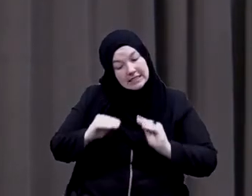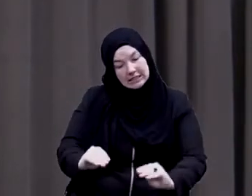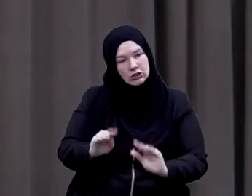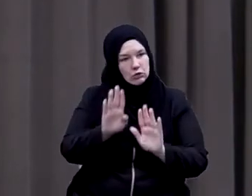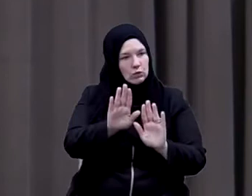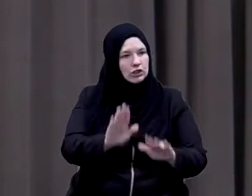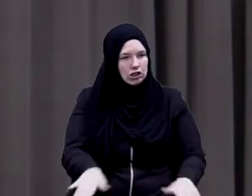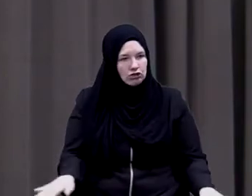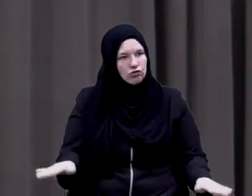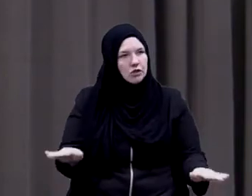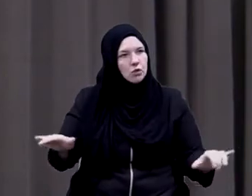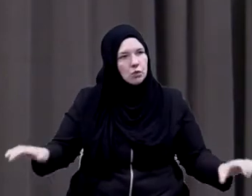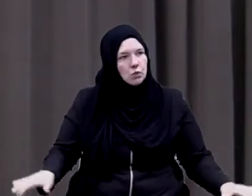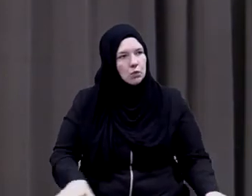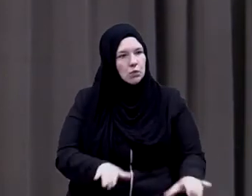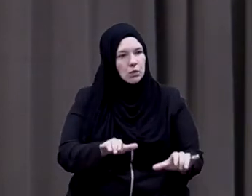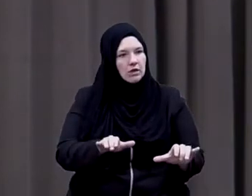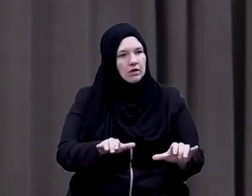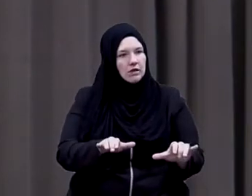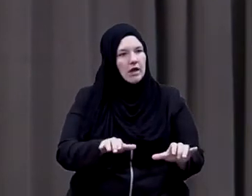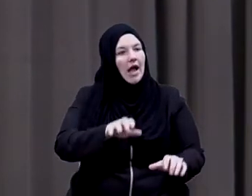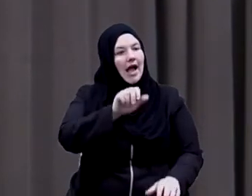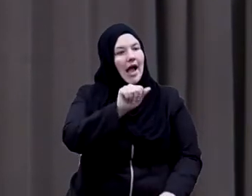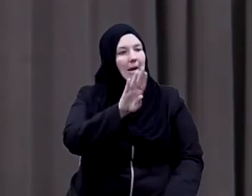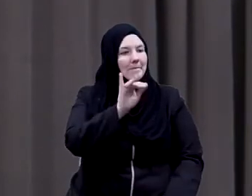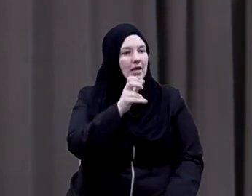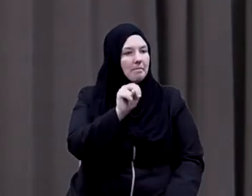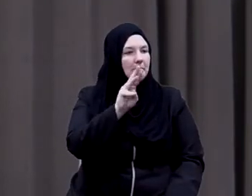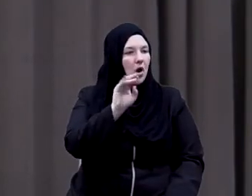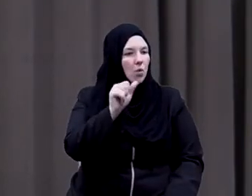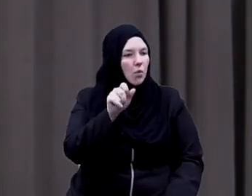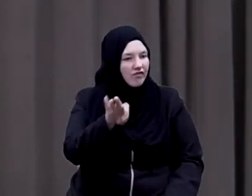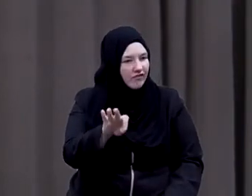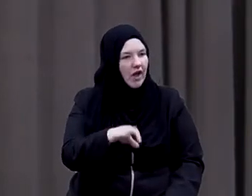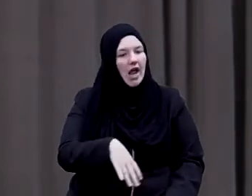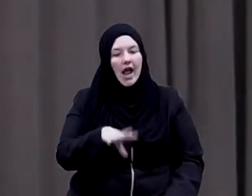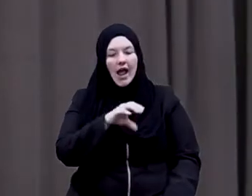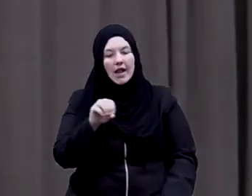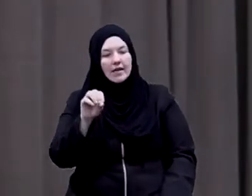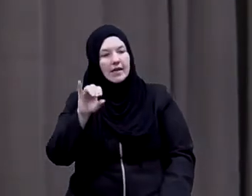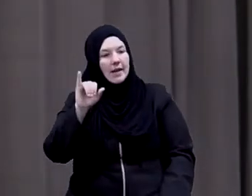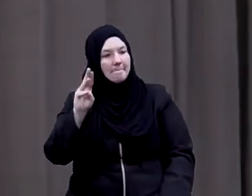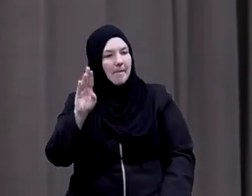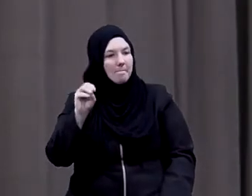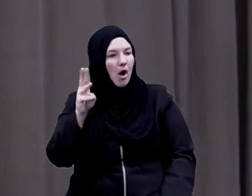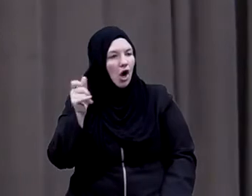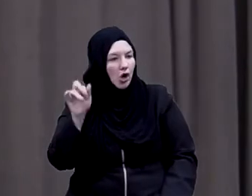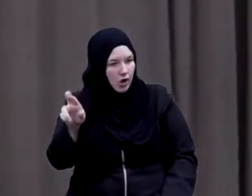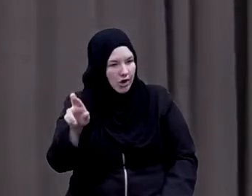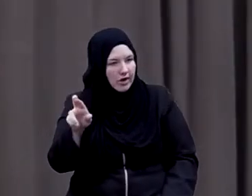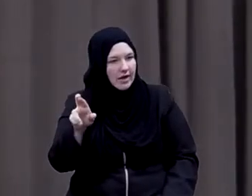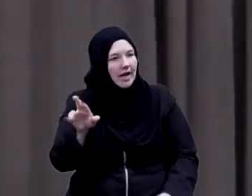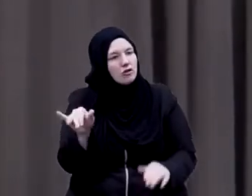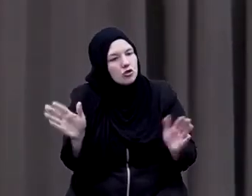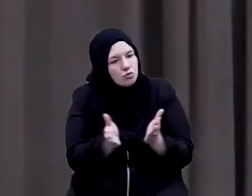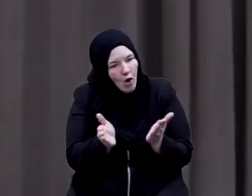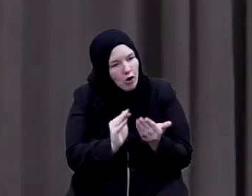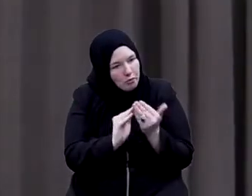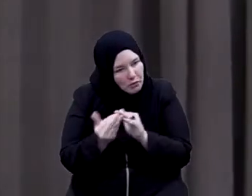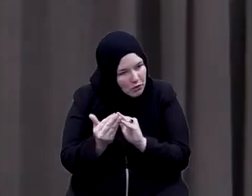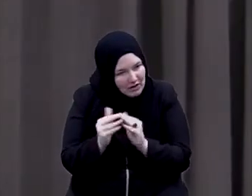children to do Amr bil Ma'ruf and Nahi anil Munkar in their own small children